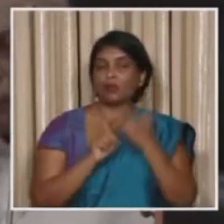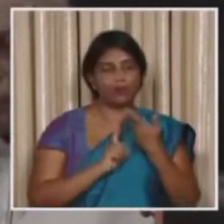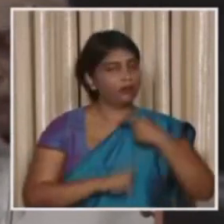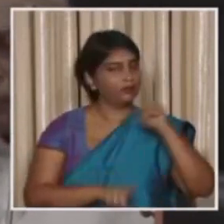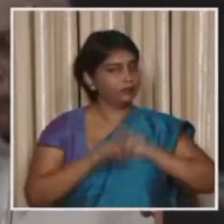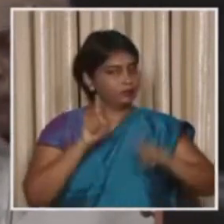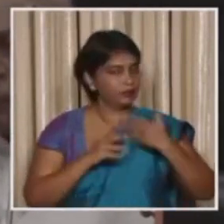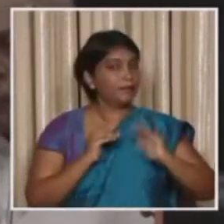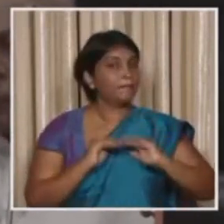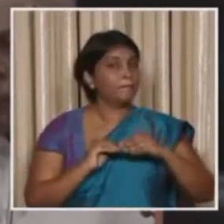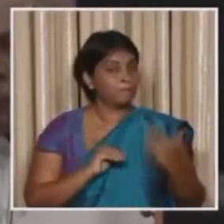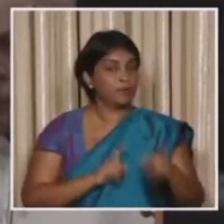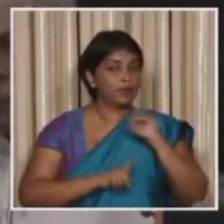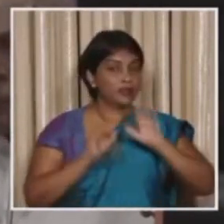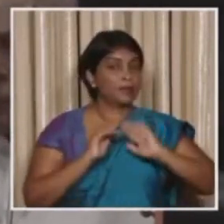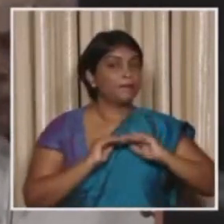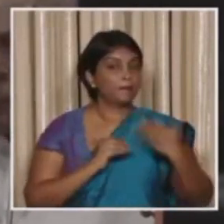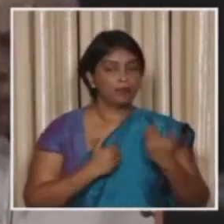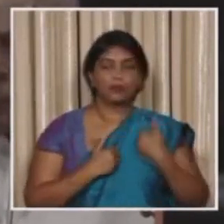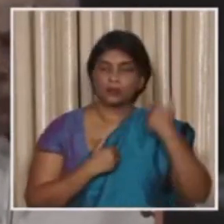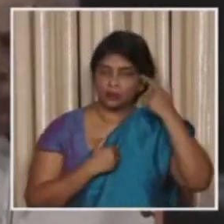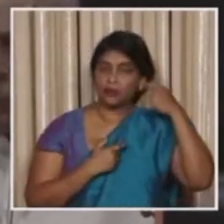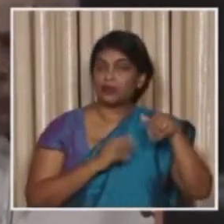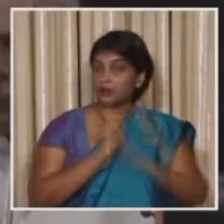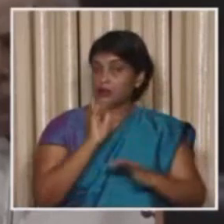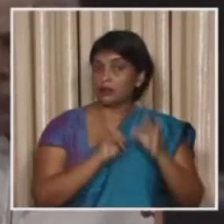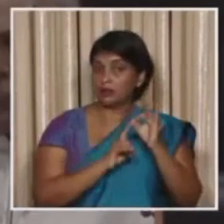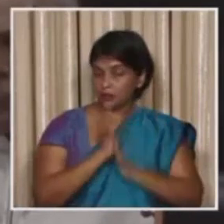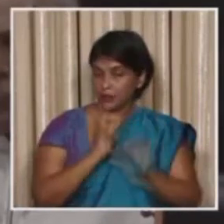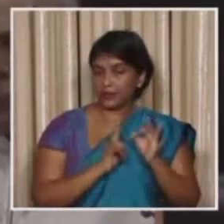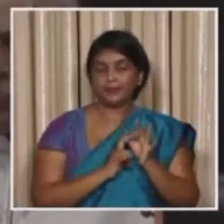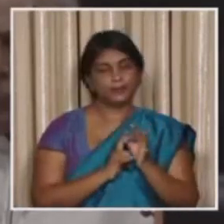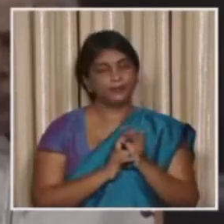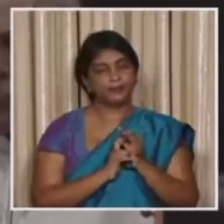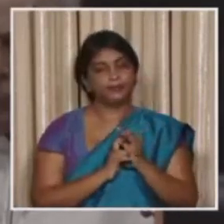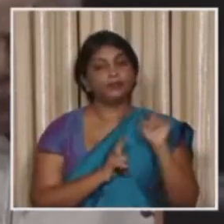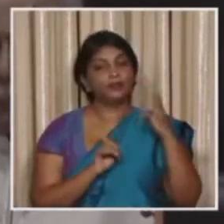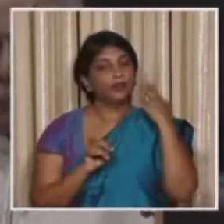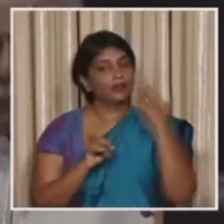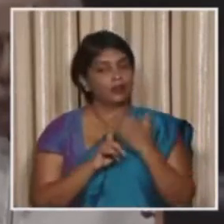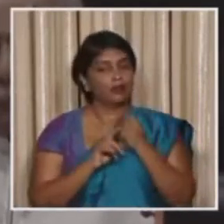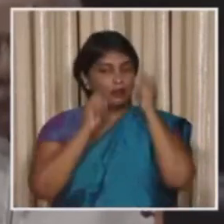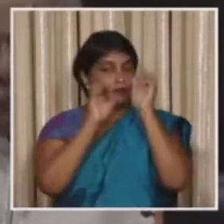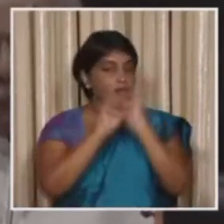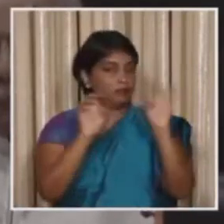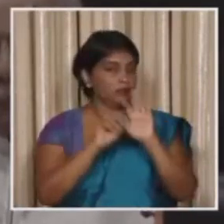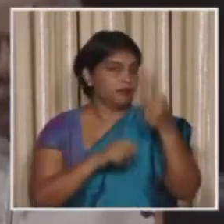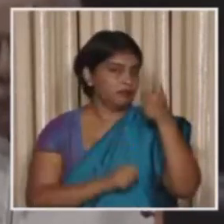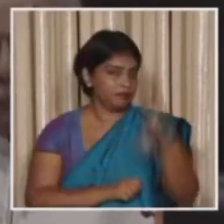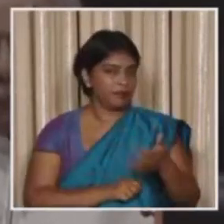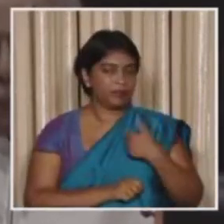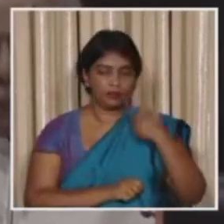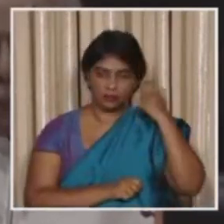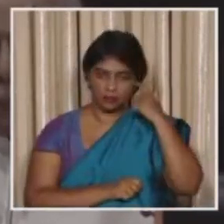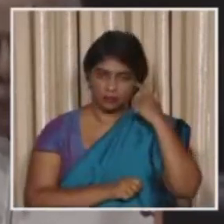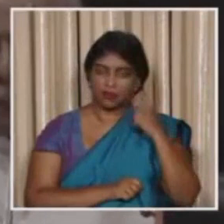meeting, I believe it's important to keep the members of this August House informed of the matters discussed, as it forms the